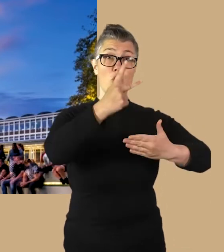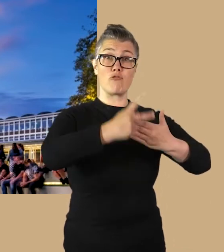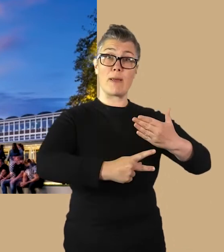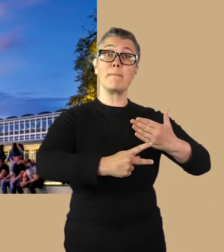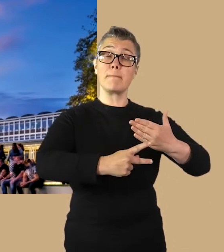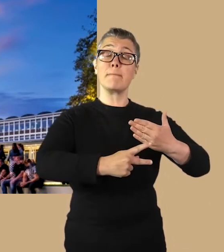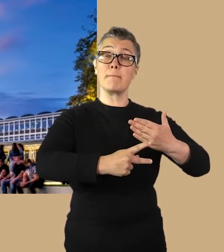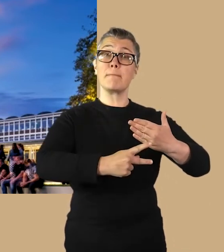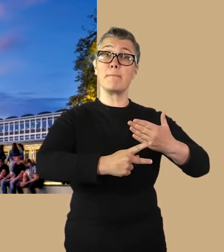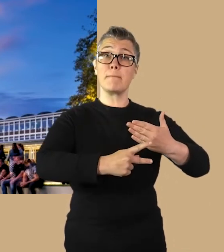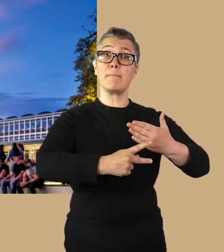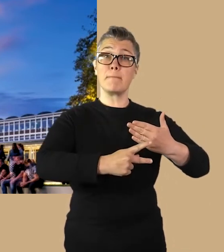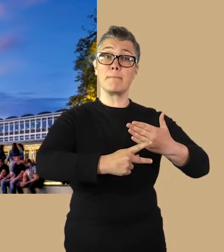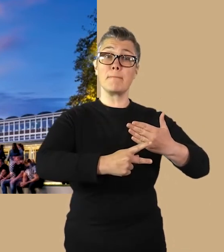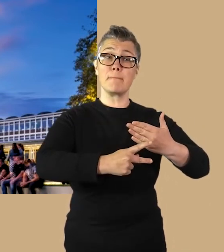program during